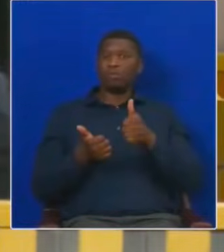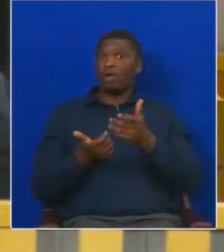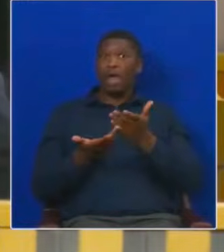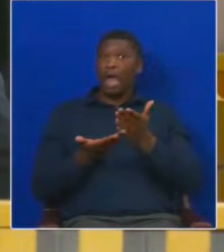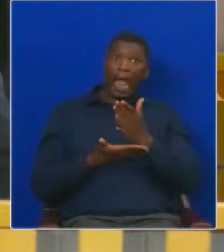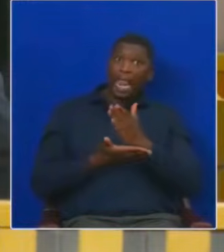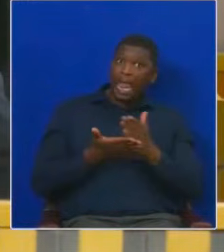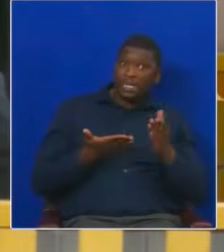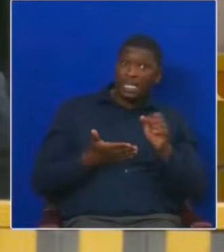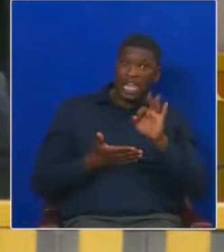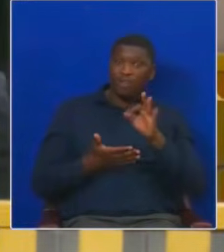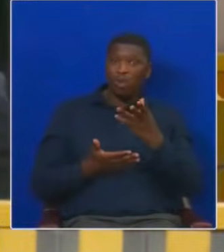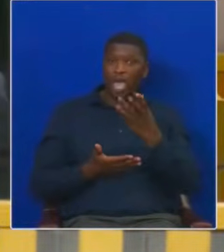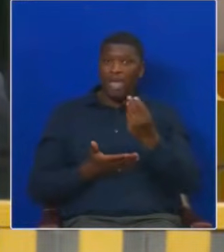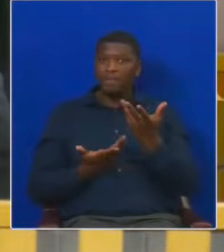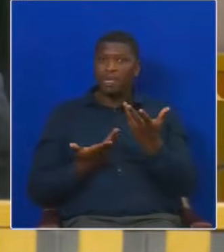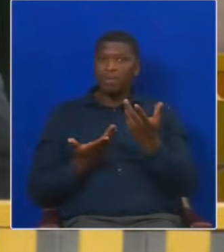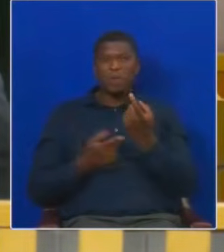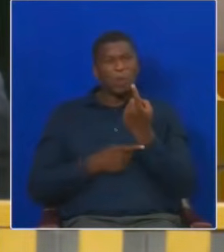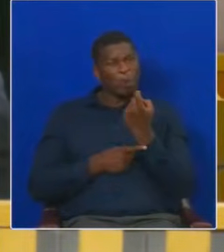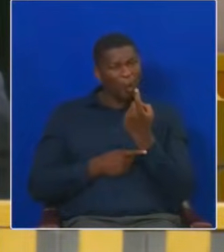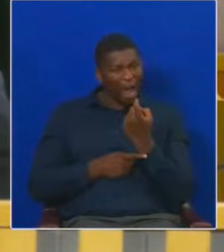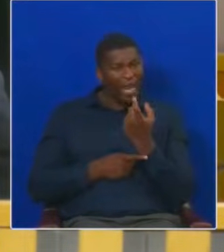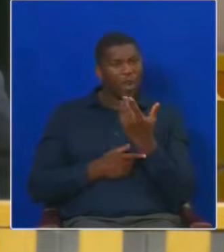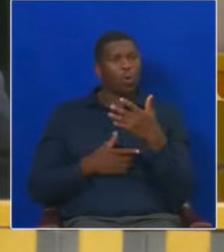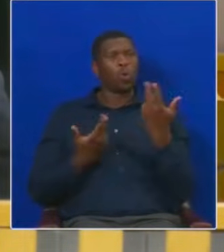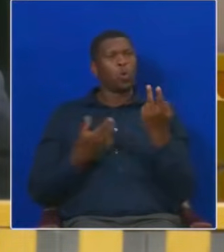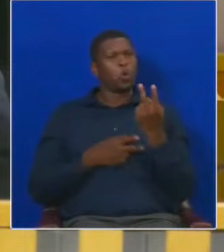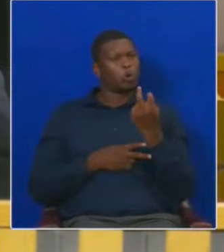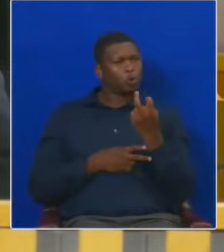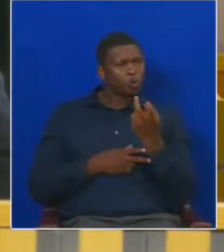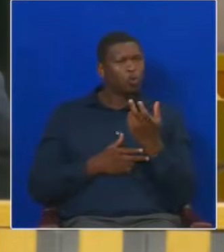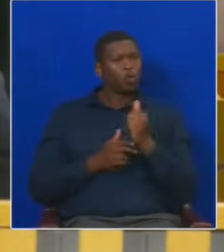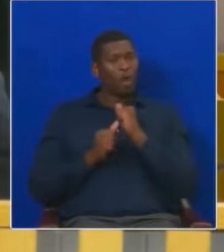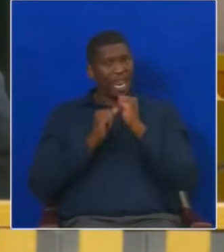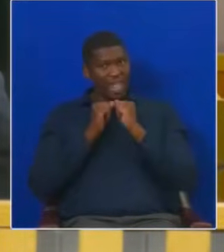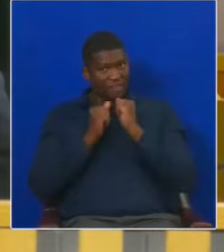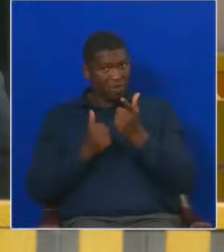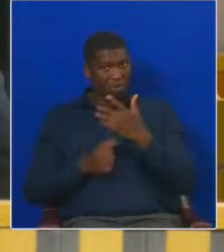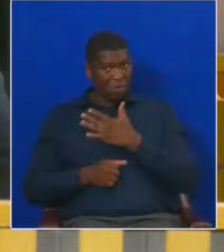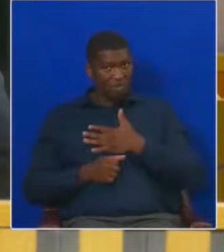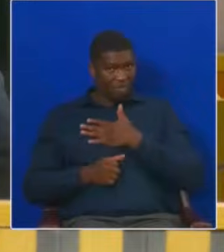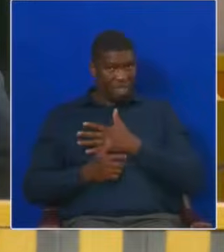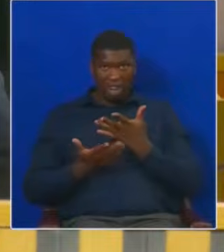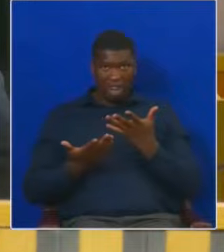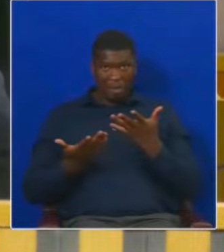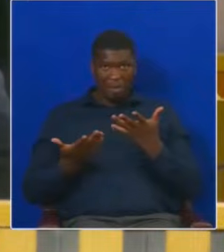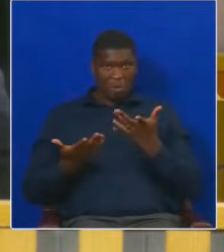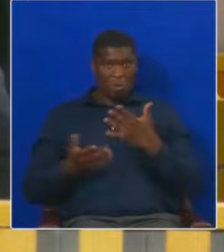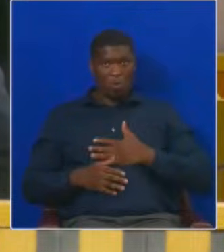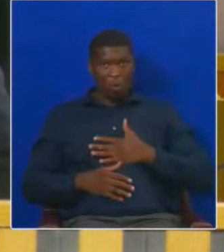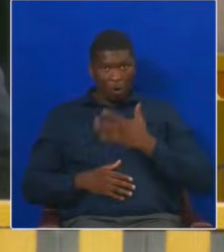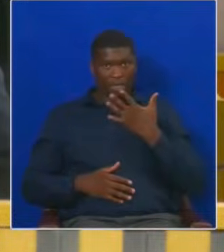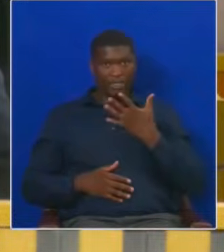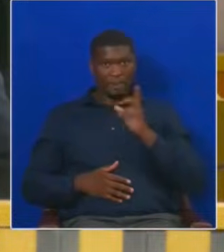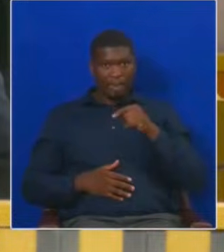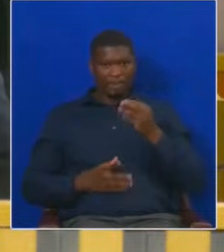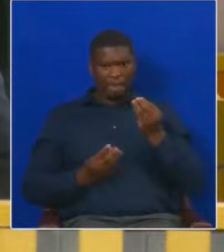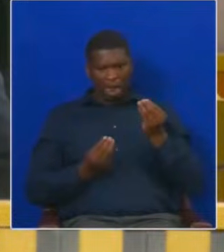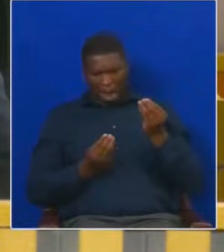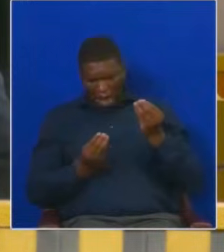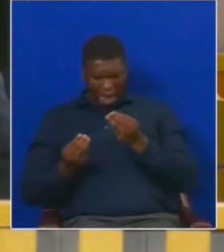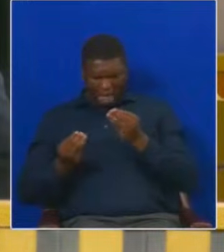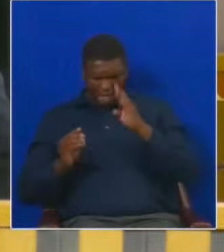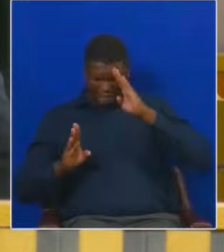in particular or two or whatever where you want to draw our attention to a